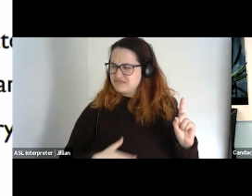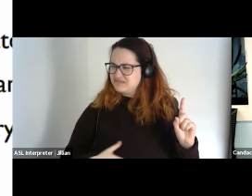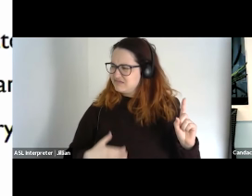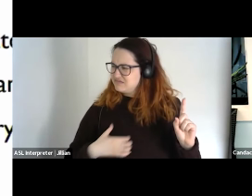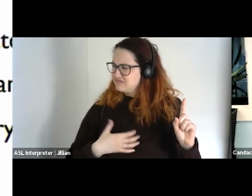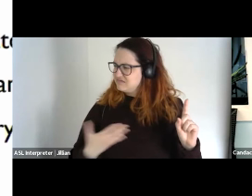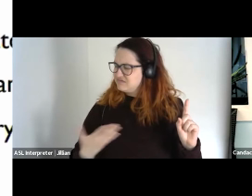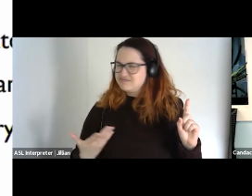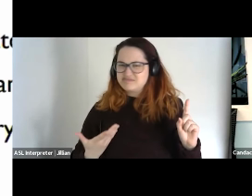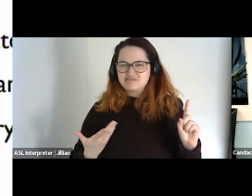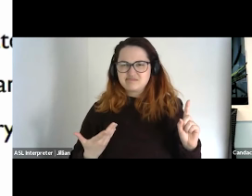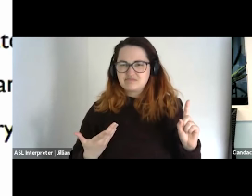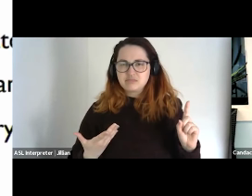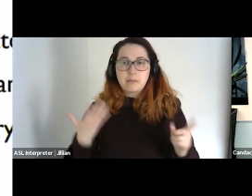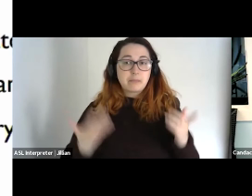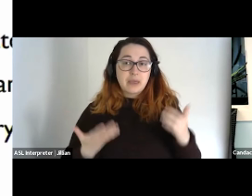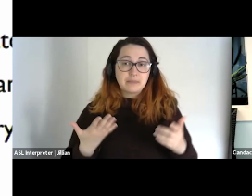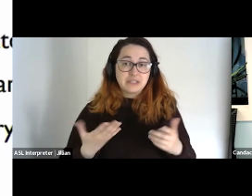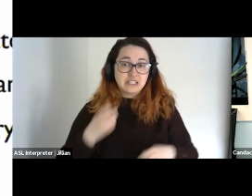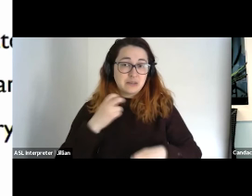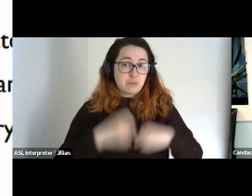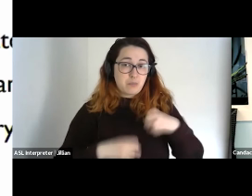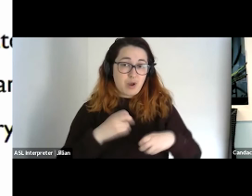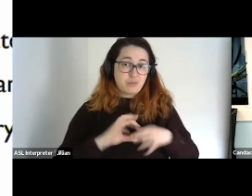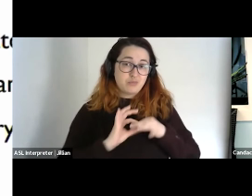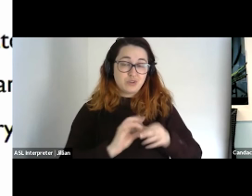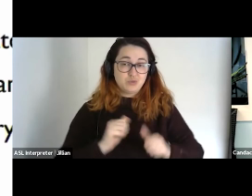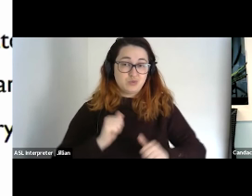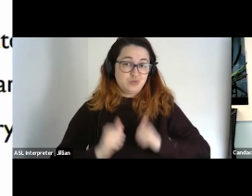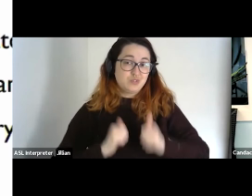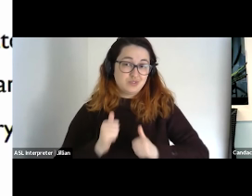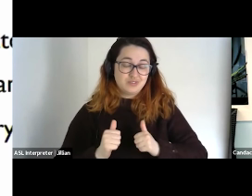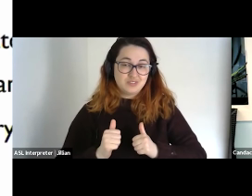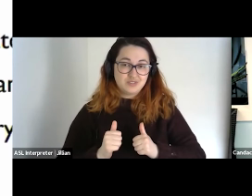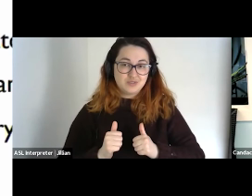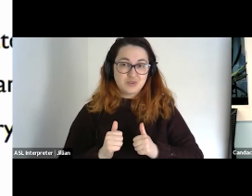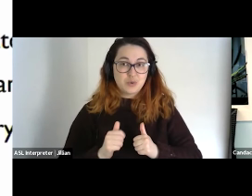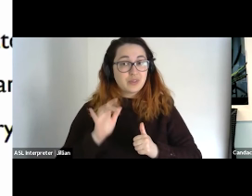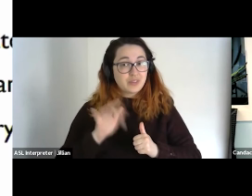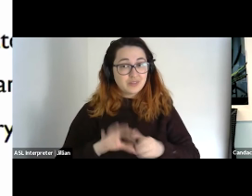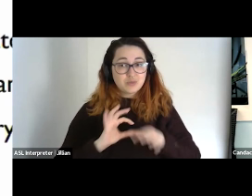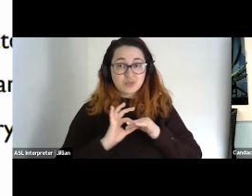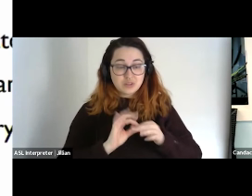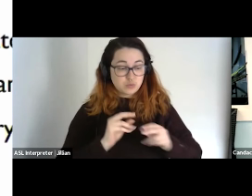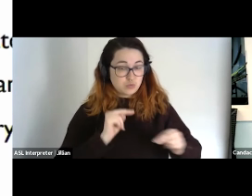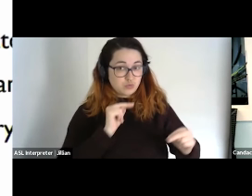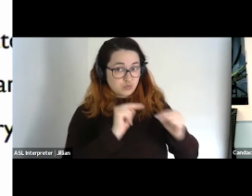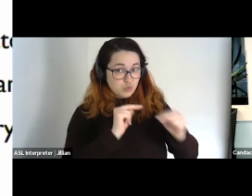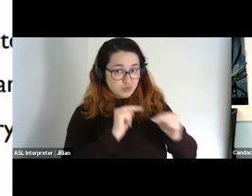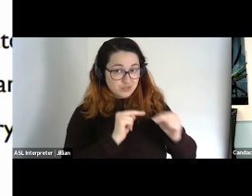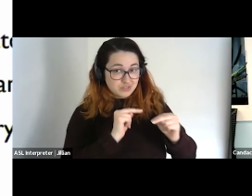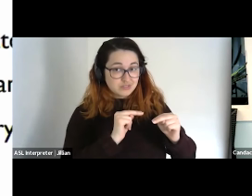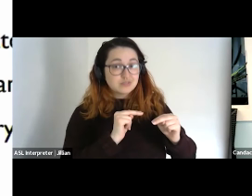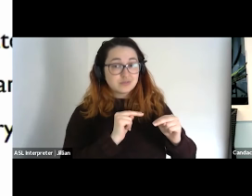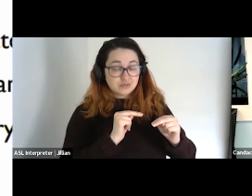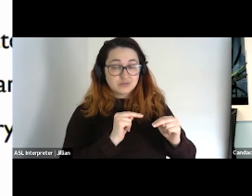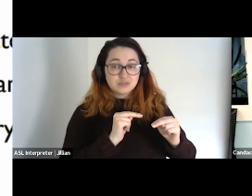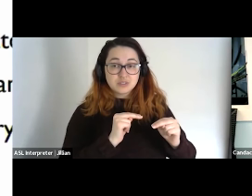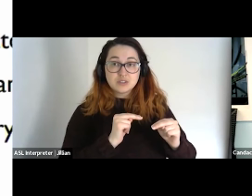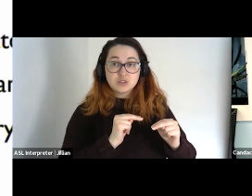of issue with assertiveness there. Assertiveness is about negotiation. So typically with negotiation, we